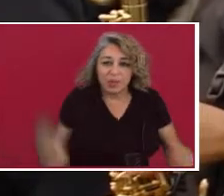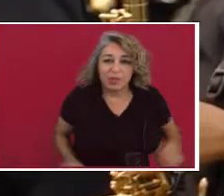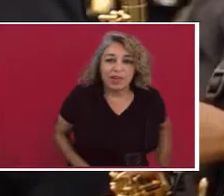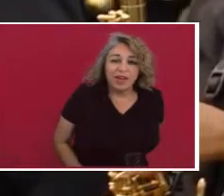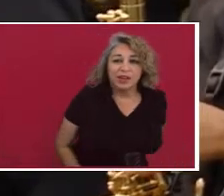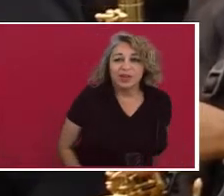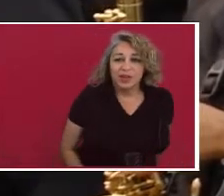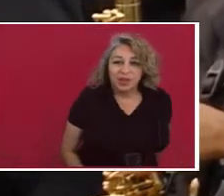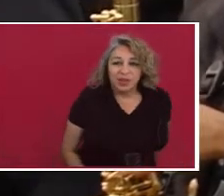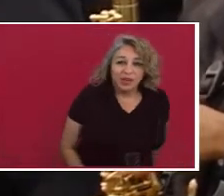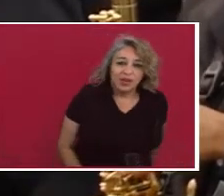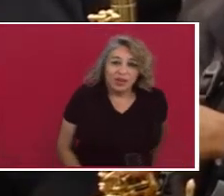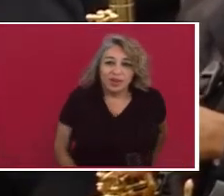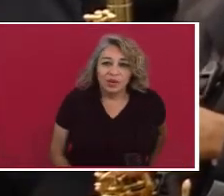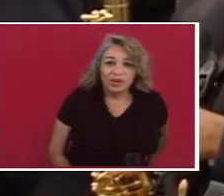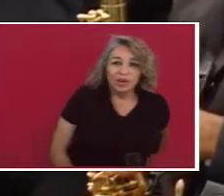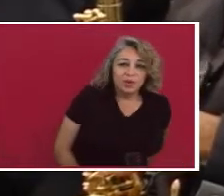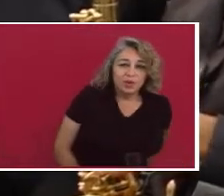Sorry about that.